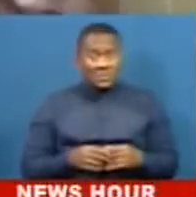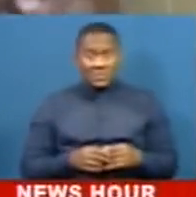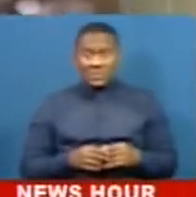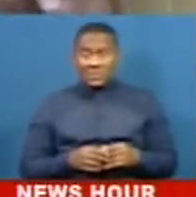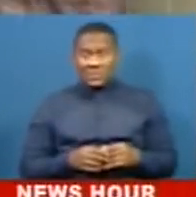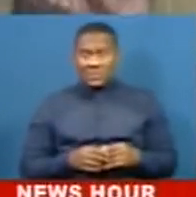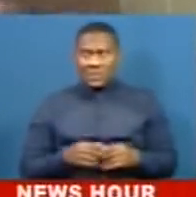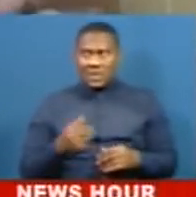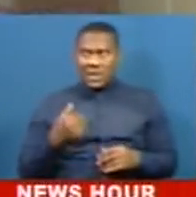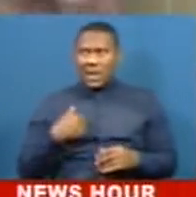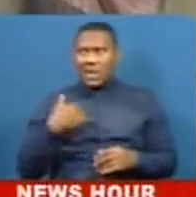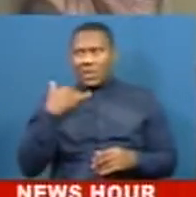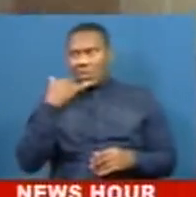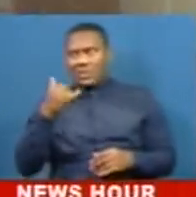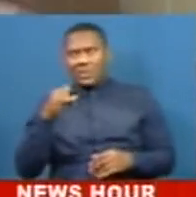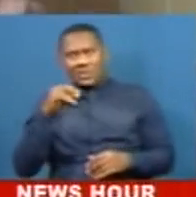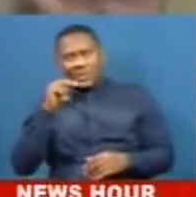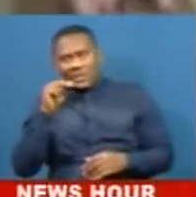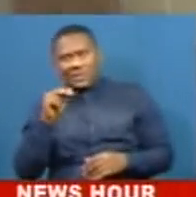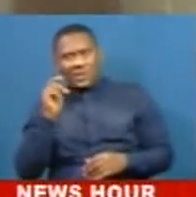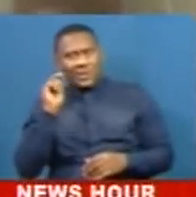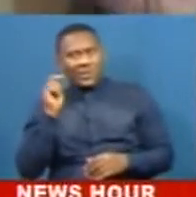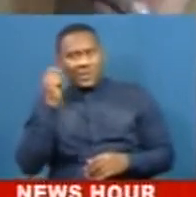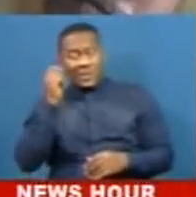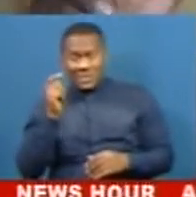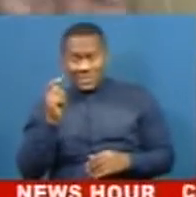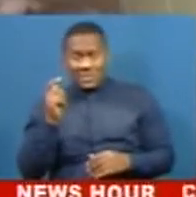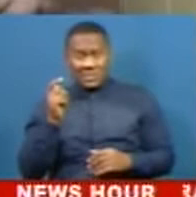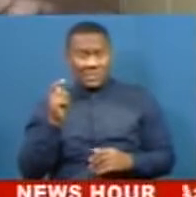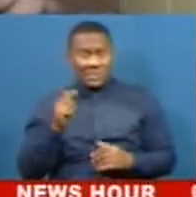speak to Nigeria, I've had the privilege to speak to Kenya, I've